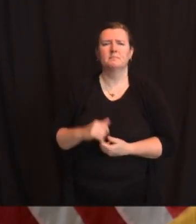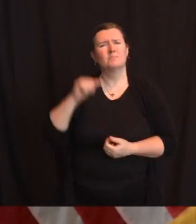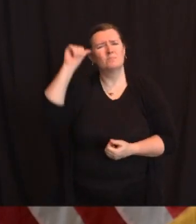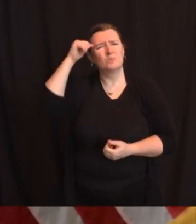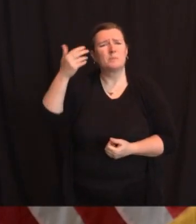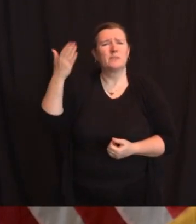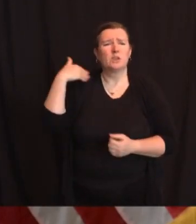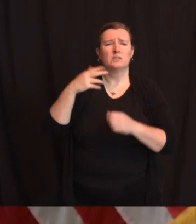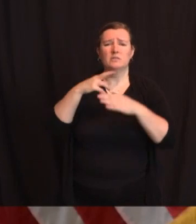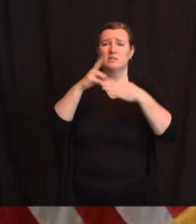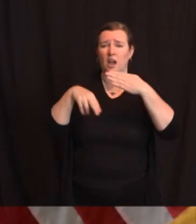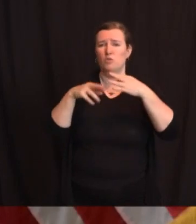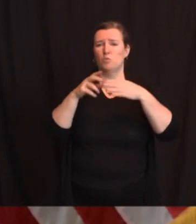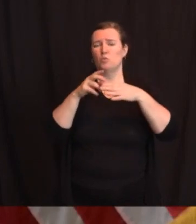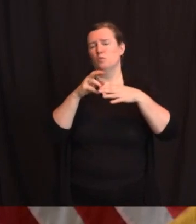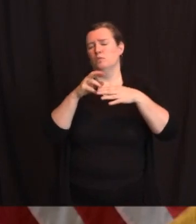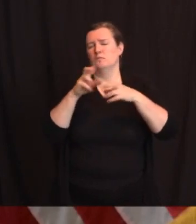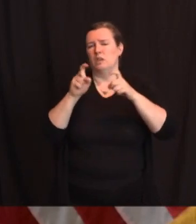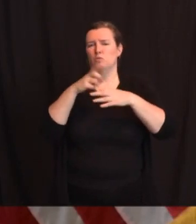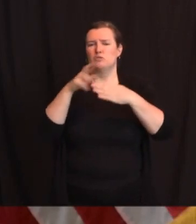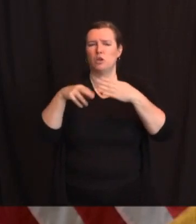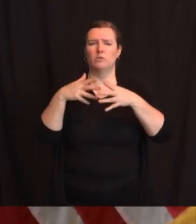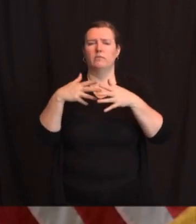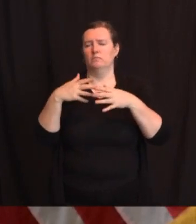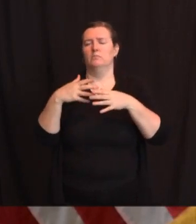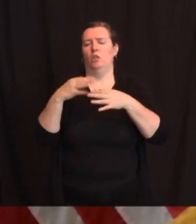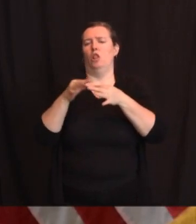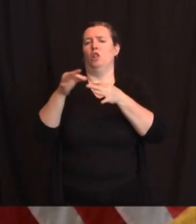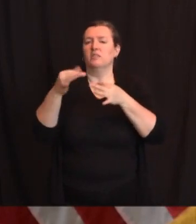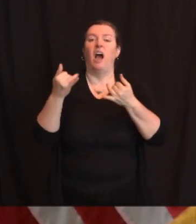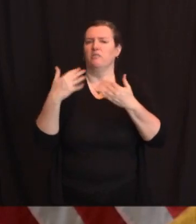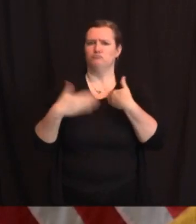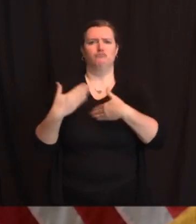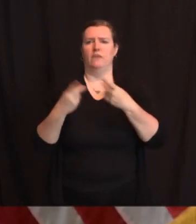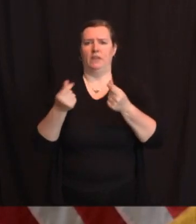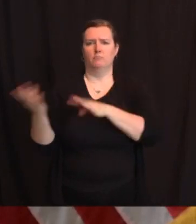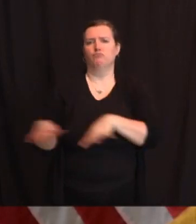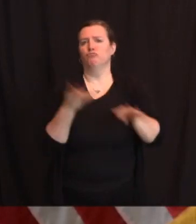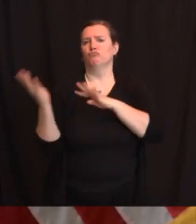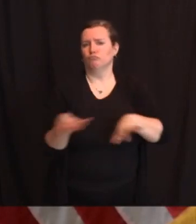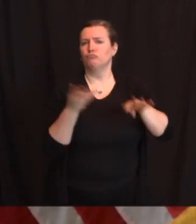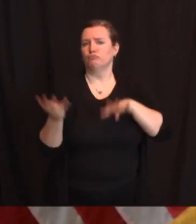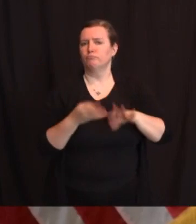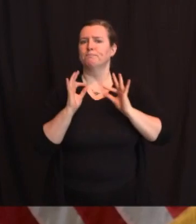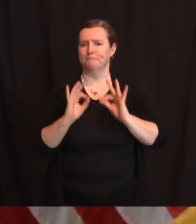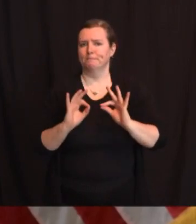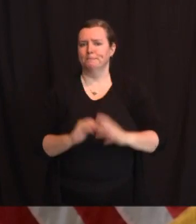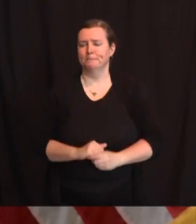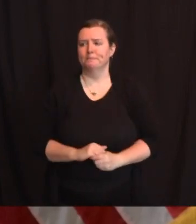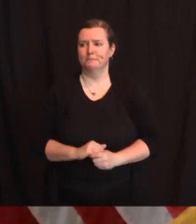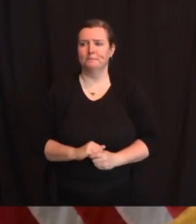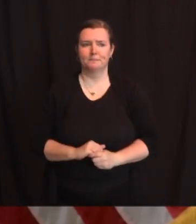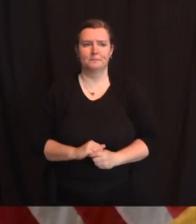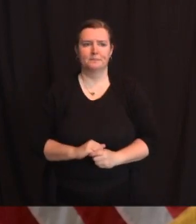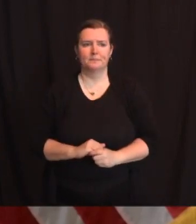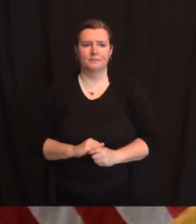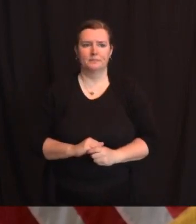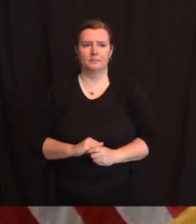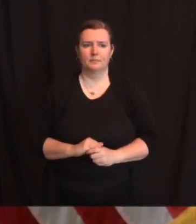Thank you. Colonel, Nice to have you. Thank you for your leadership.